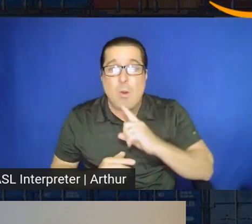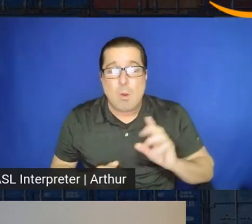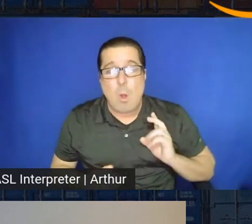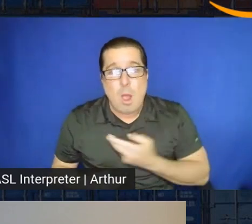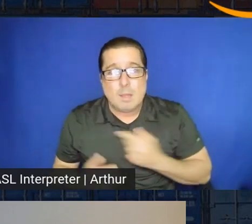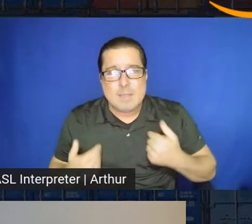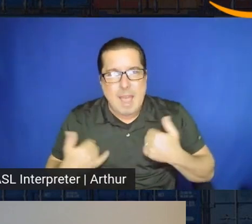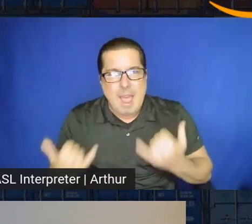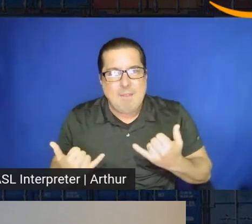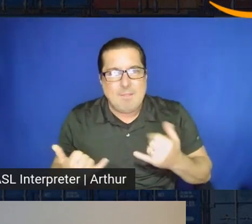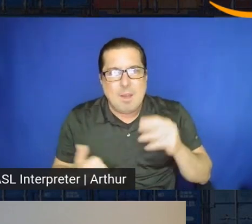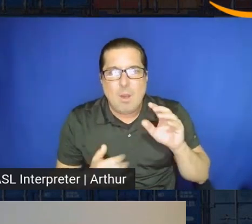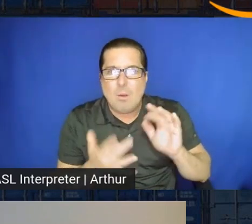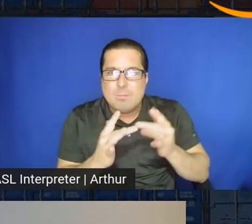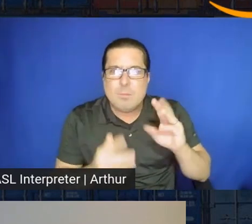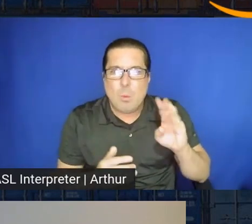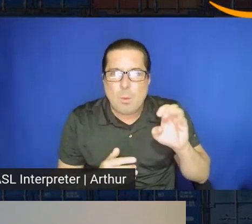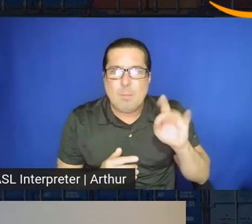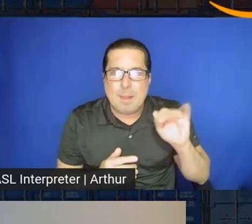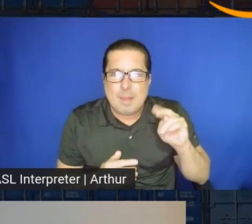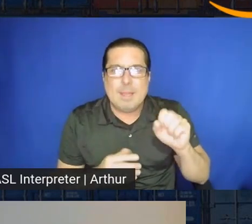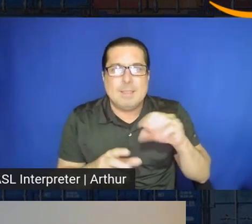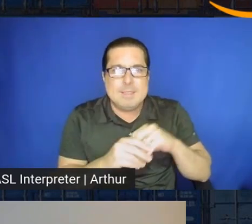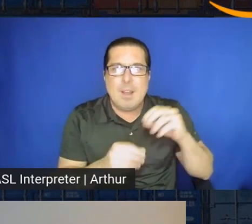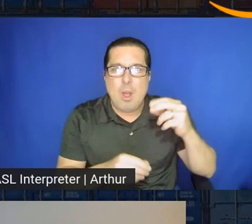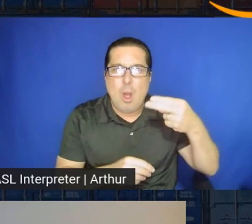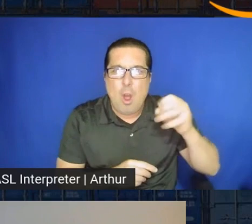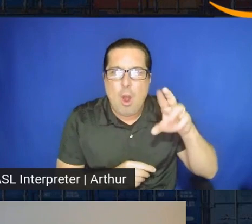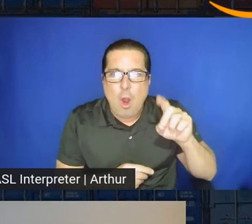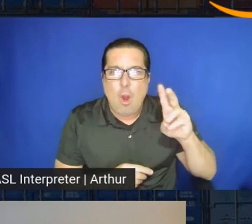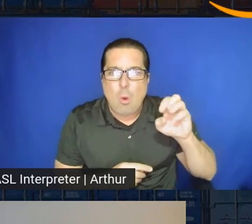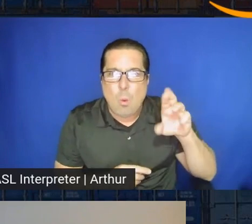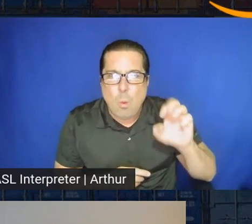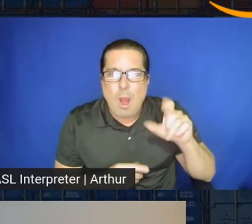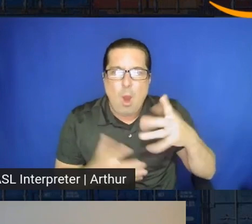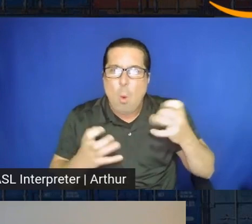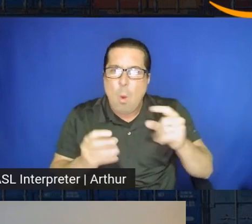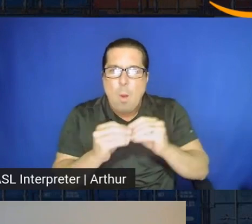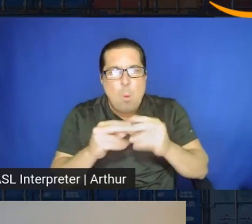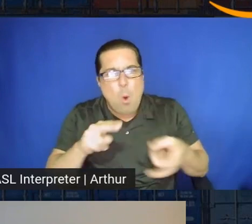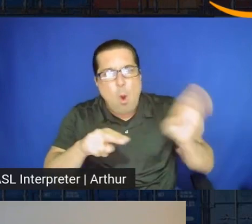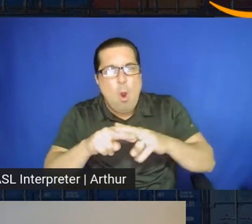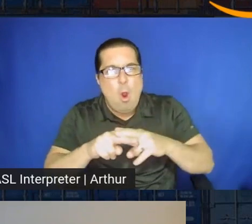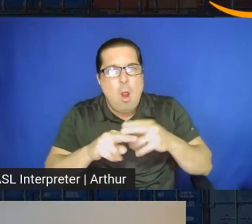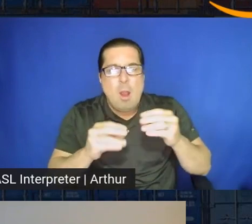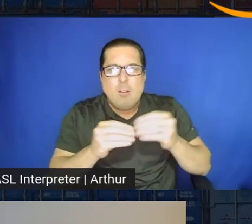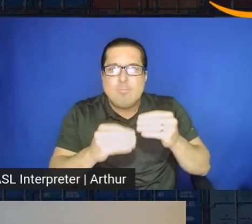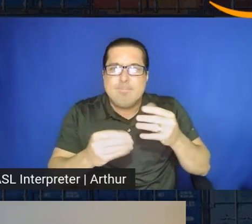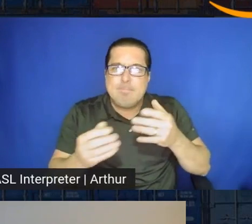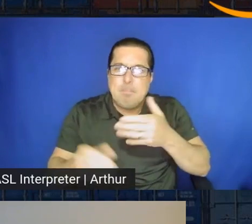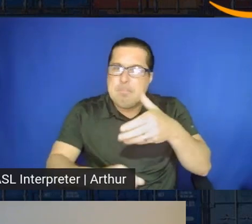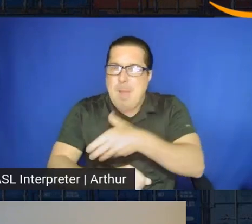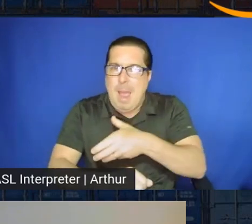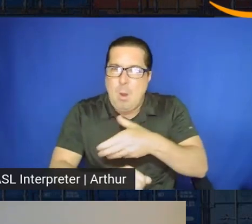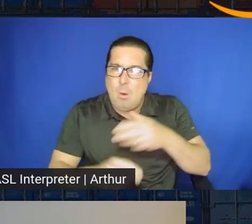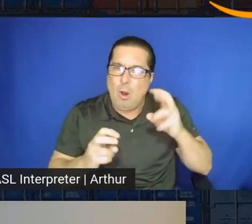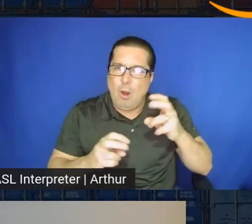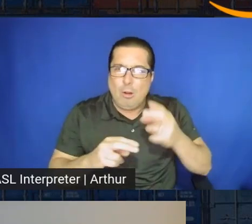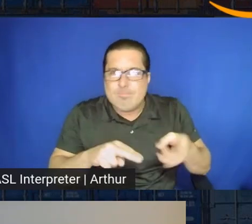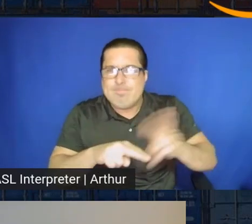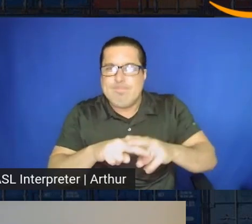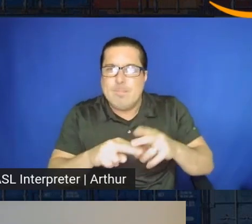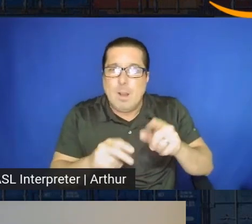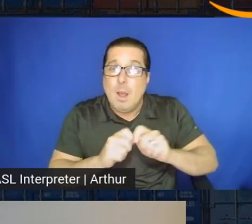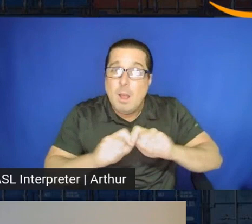investments in on-premise hardware and data centers that they want to leverage. So there is a deployment option for